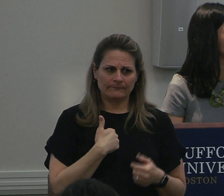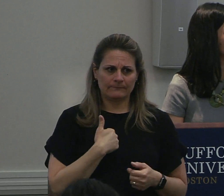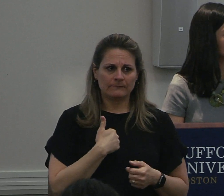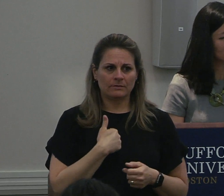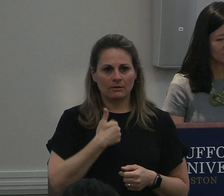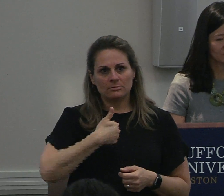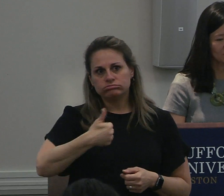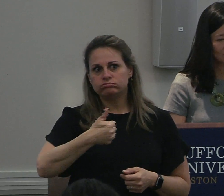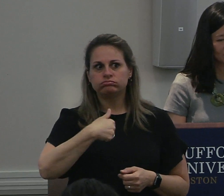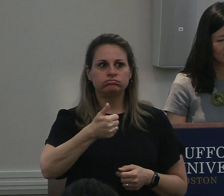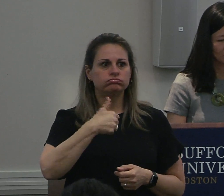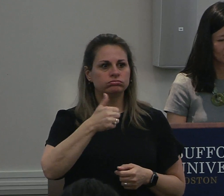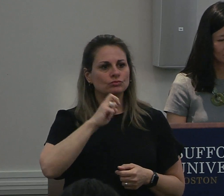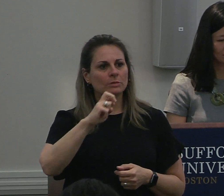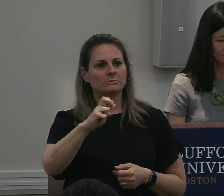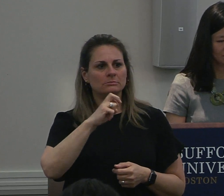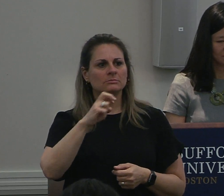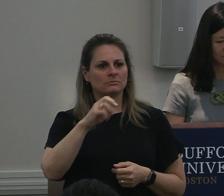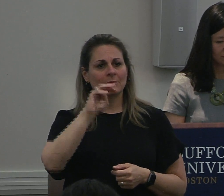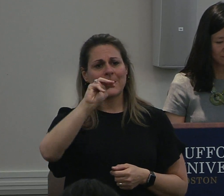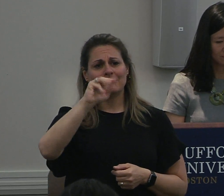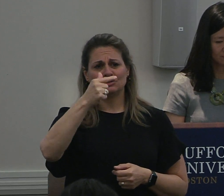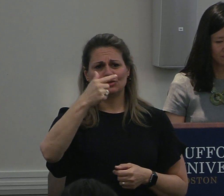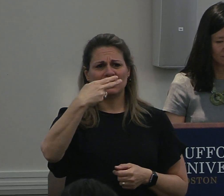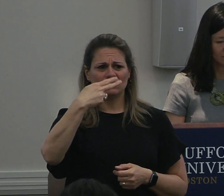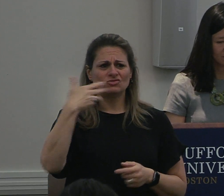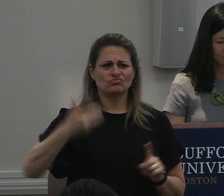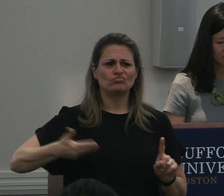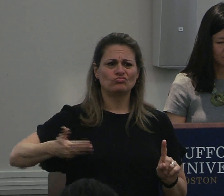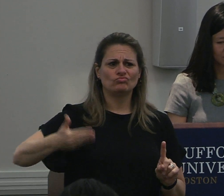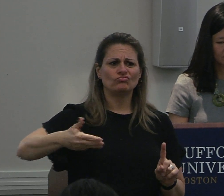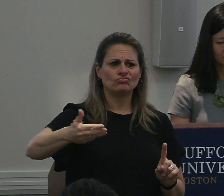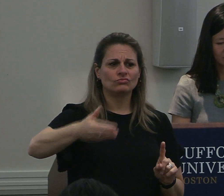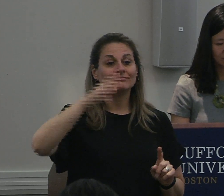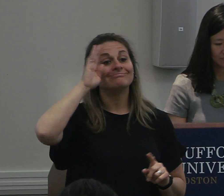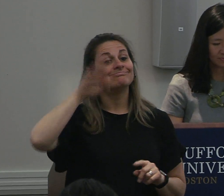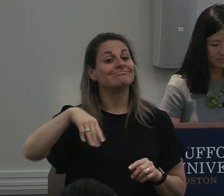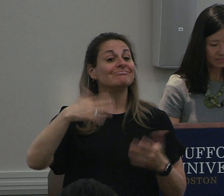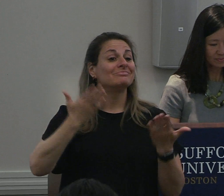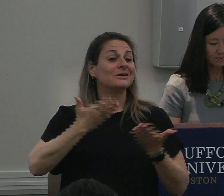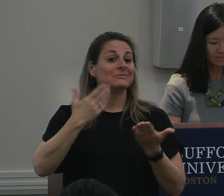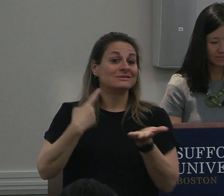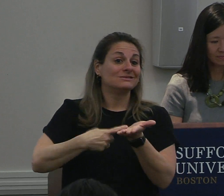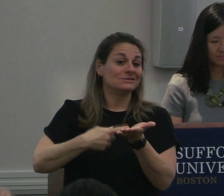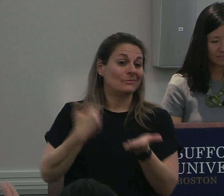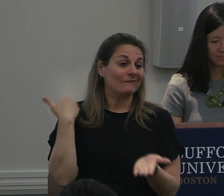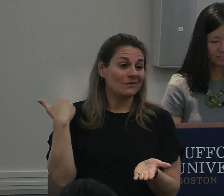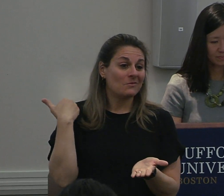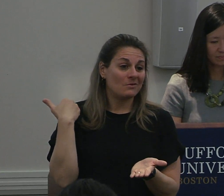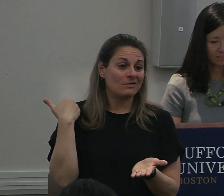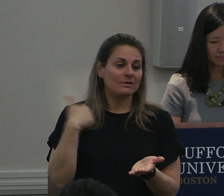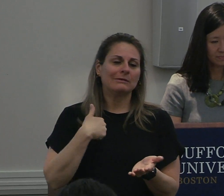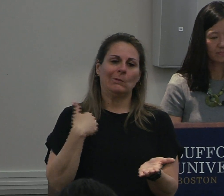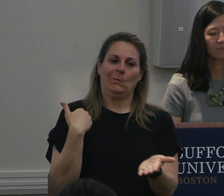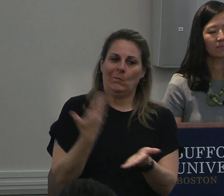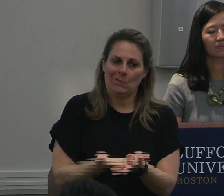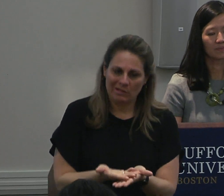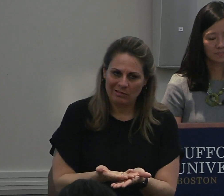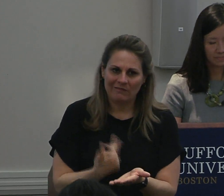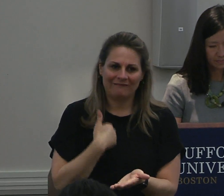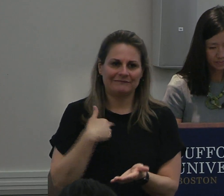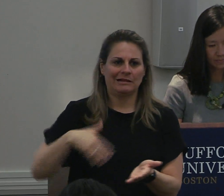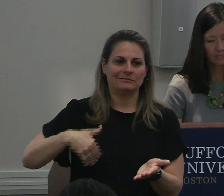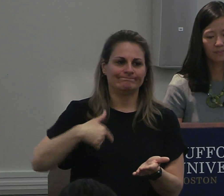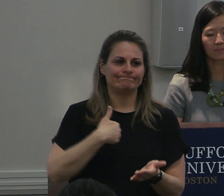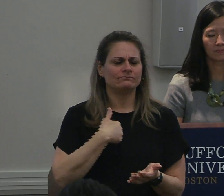discussed earlier. But my concern is about the escalators that are really chronically not working on